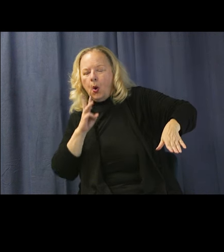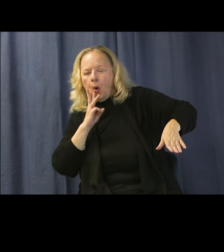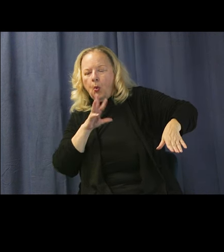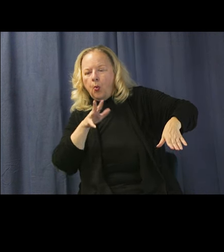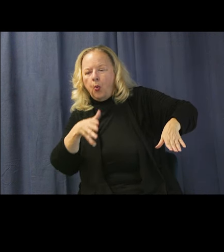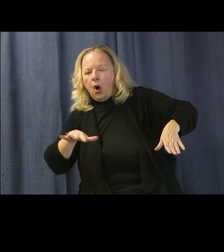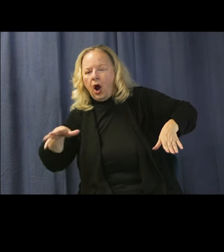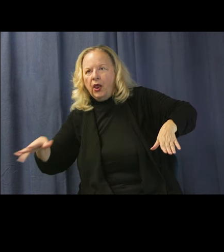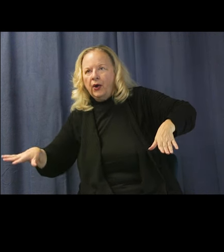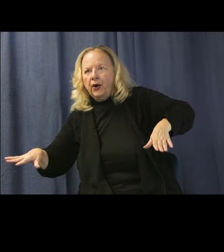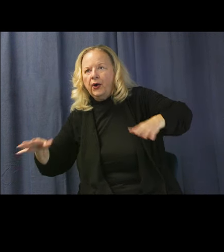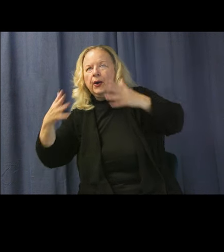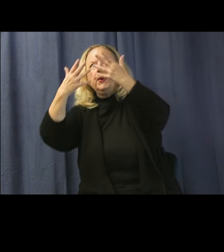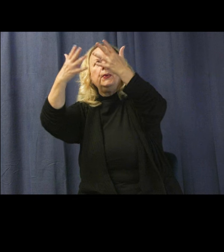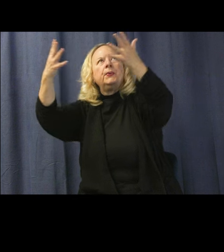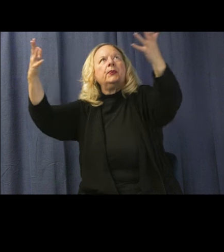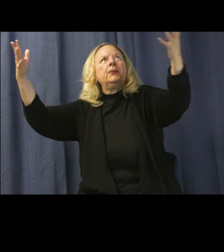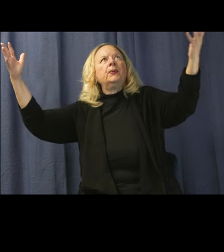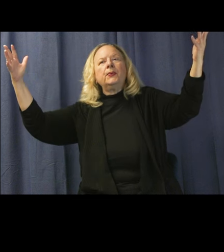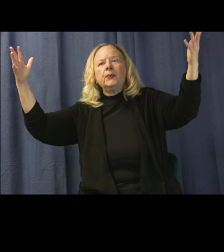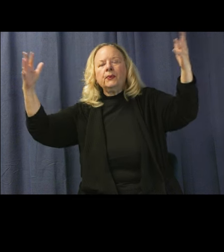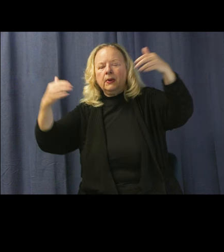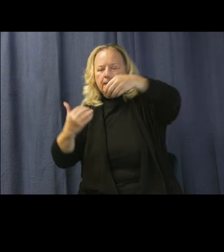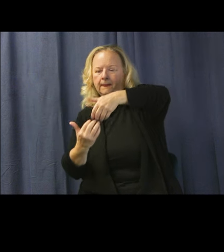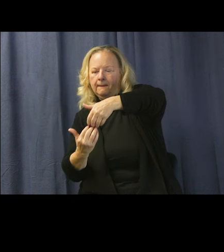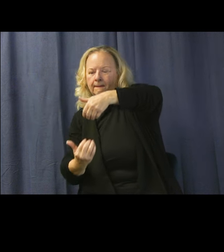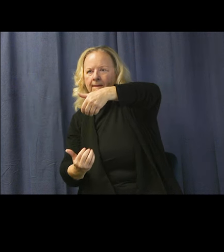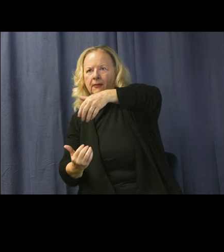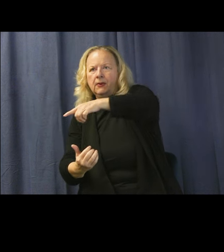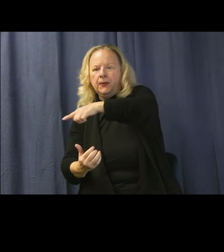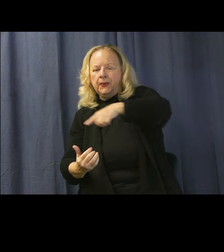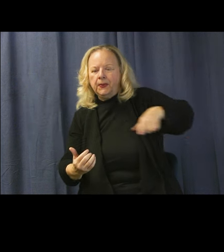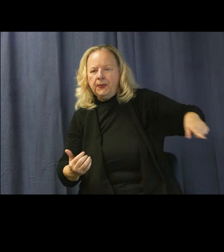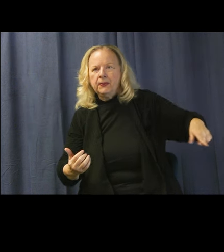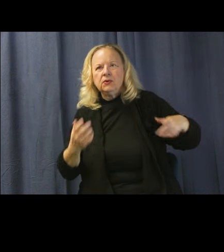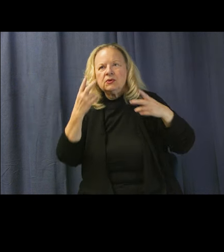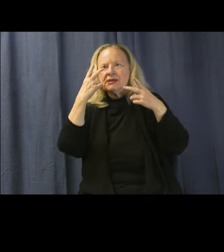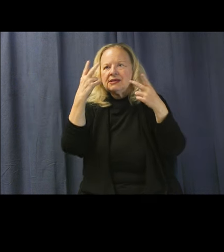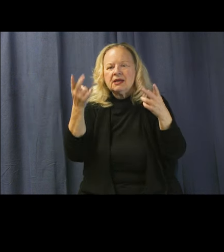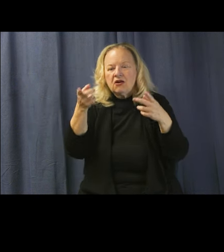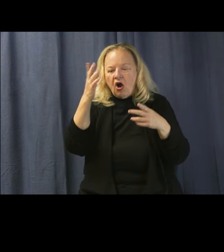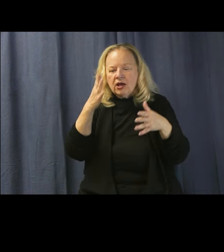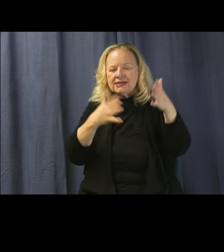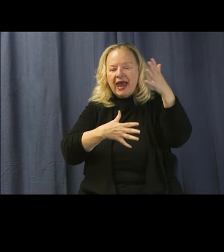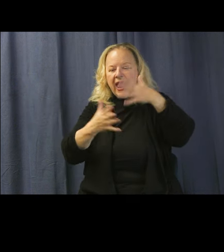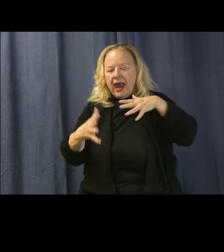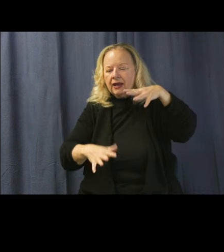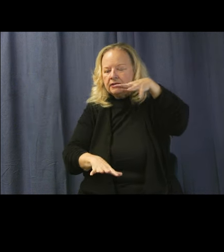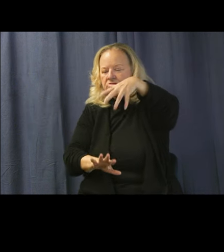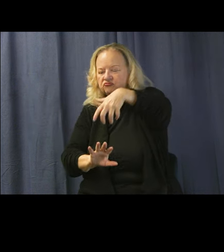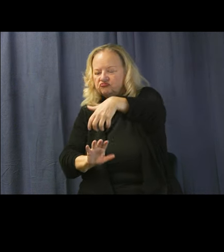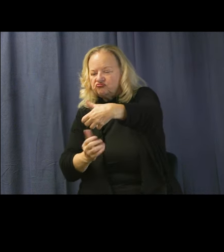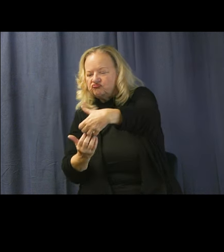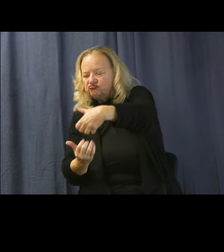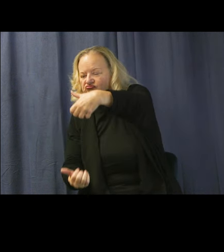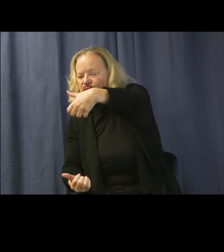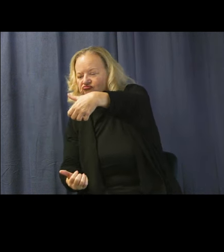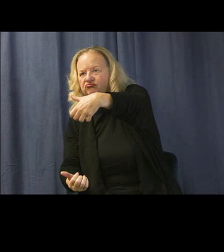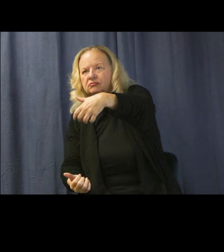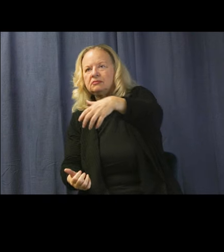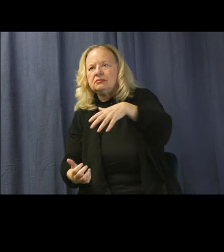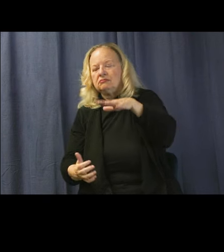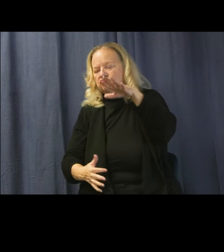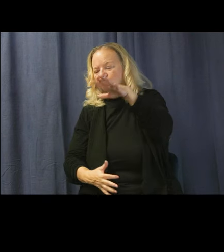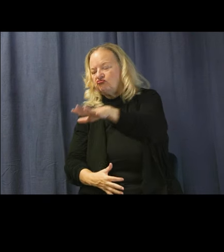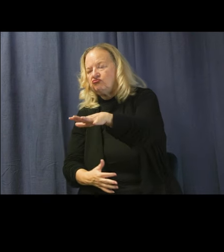So in that very one word, you can not only see heaven is made up of water above and below, but God's hand is the one that's separating the waters. These